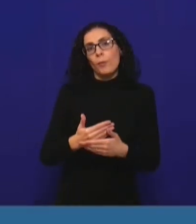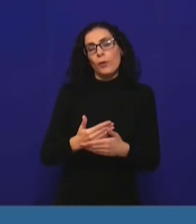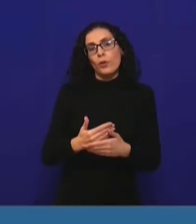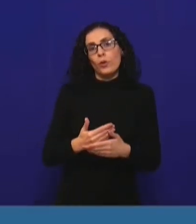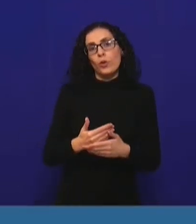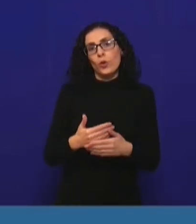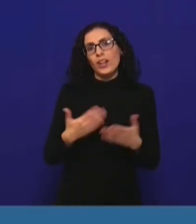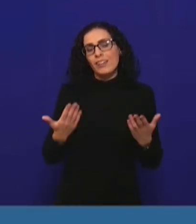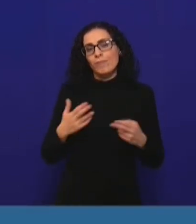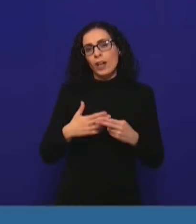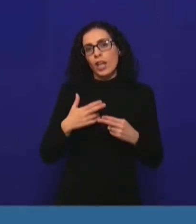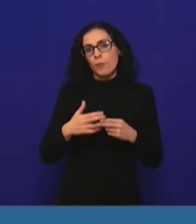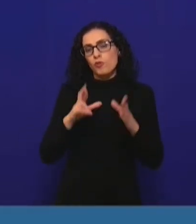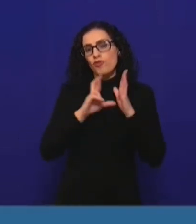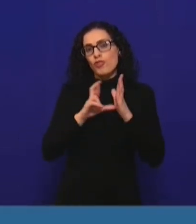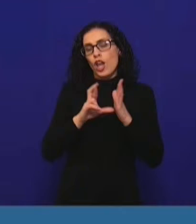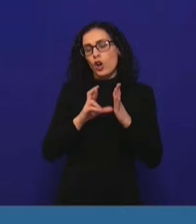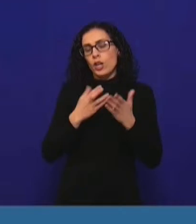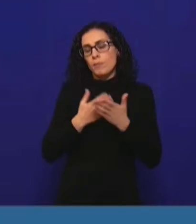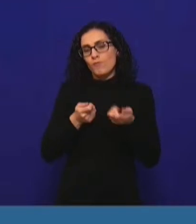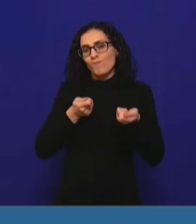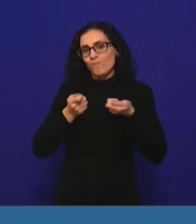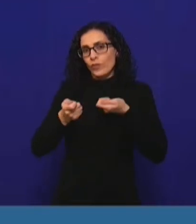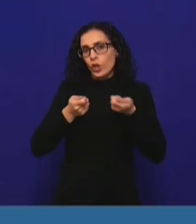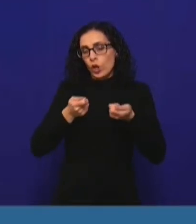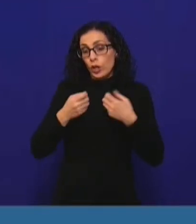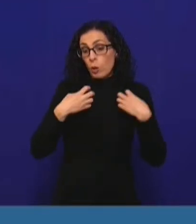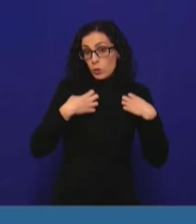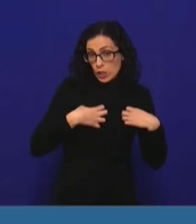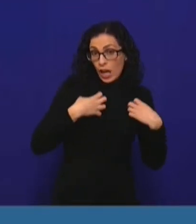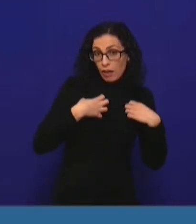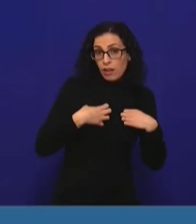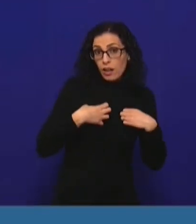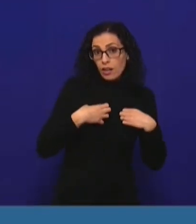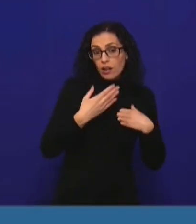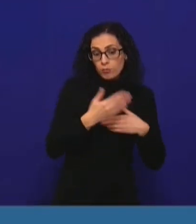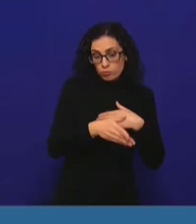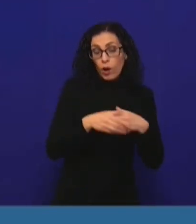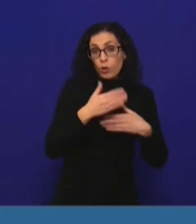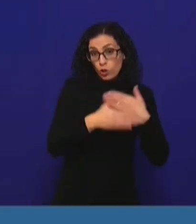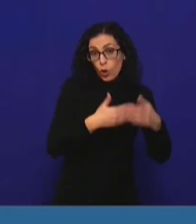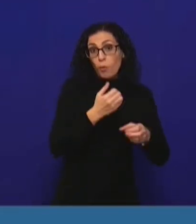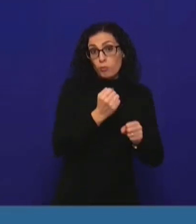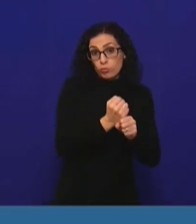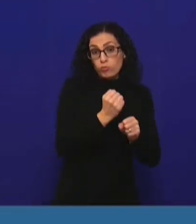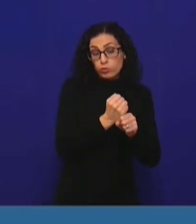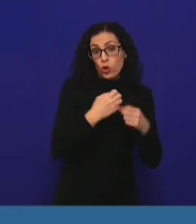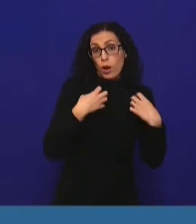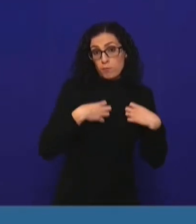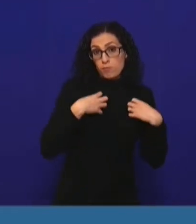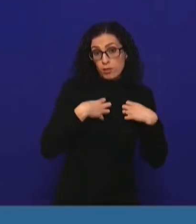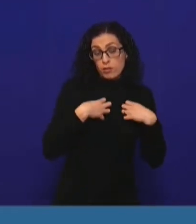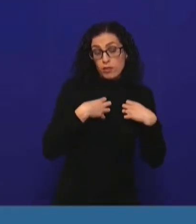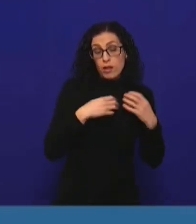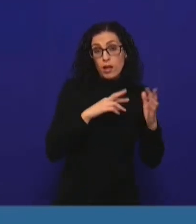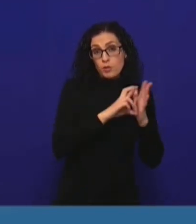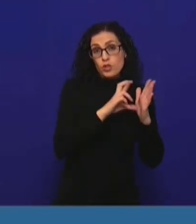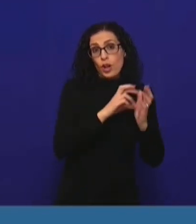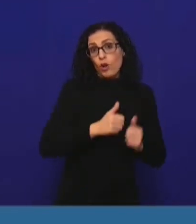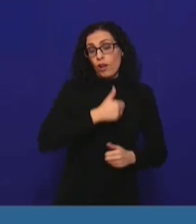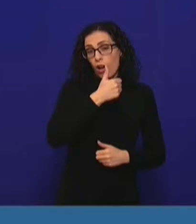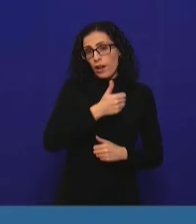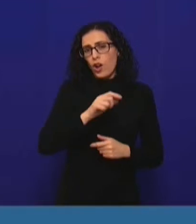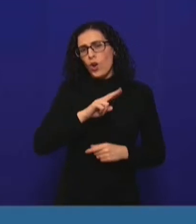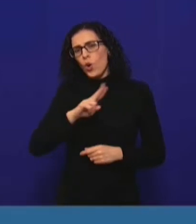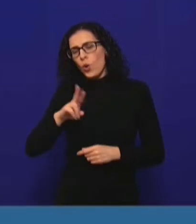anka mezzi ta' mitigazzjoni anka kemm fl-iskejjel li għadhom qegħdin jiġu nforzati, imma anka dak il-mezzi ta' mitigazzjoni